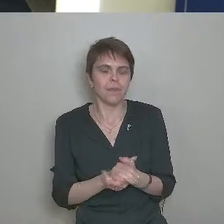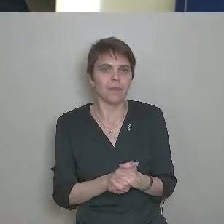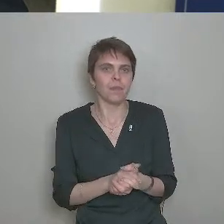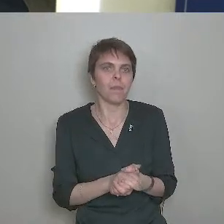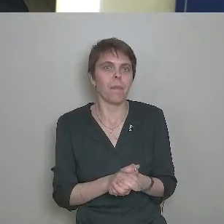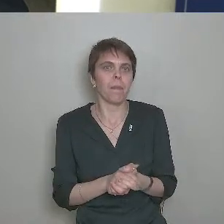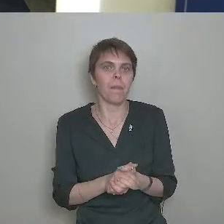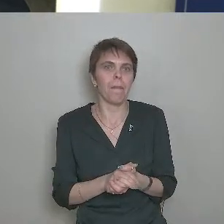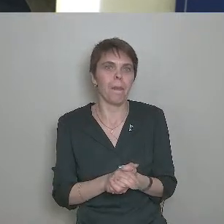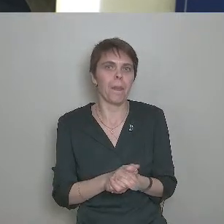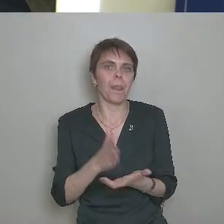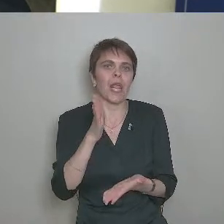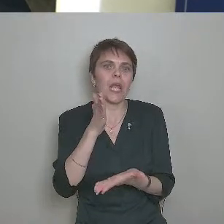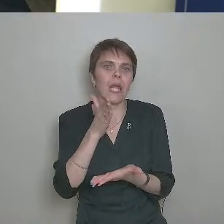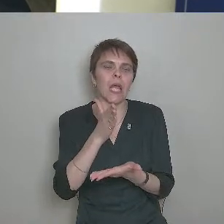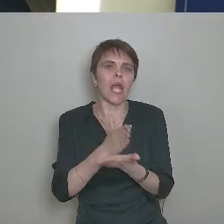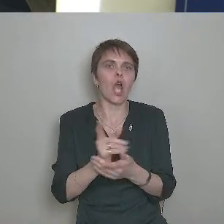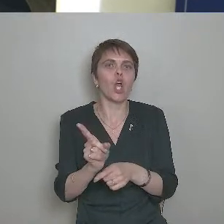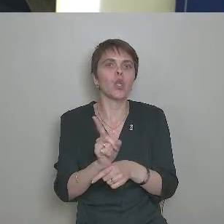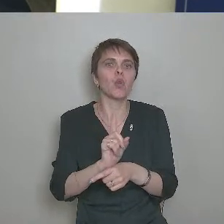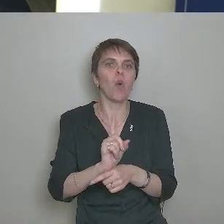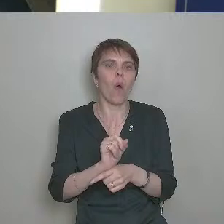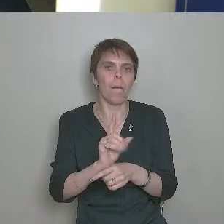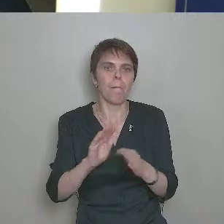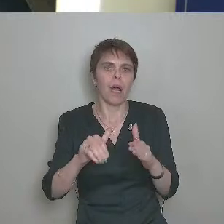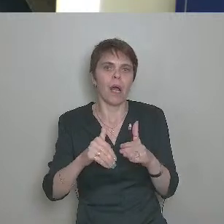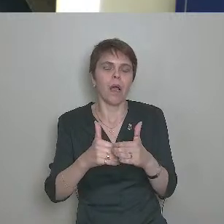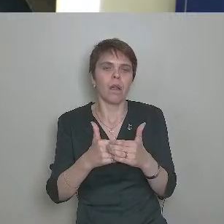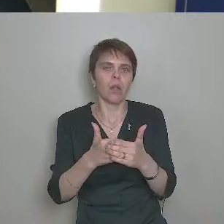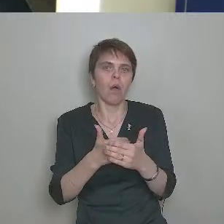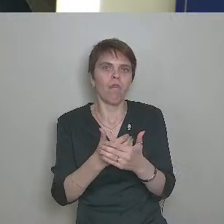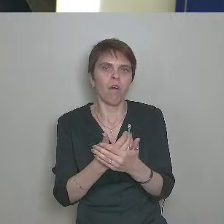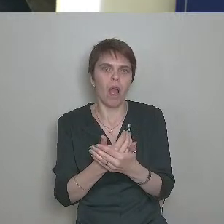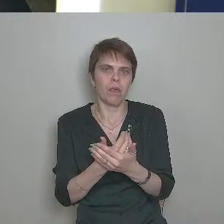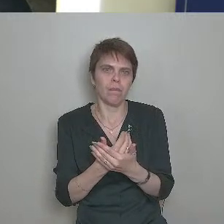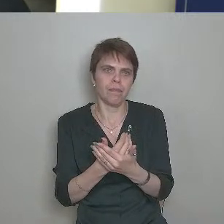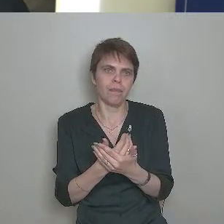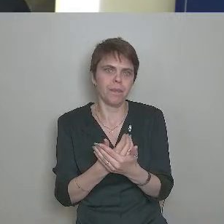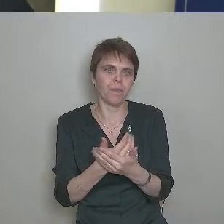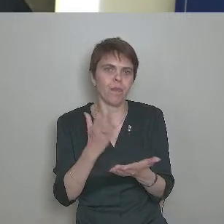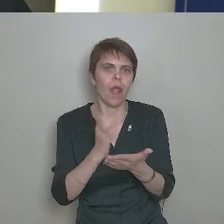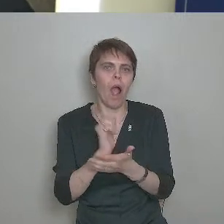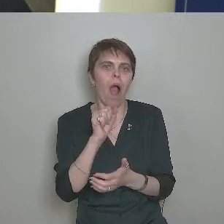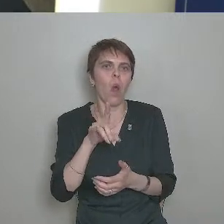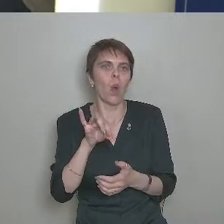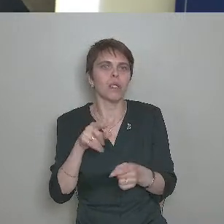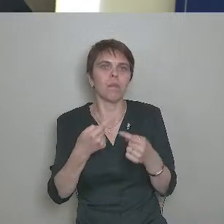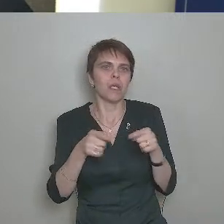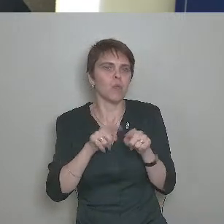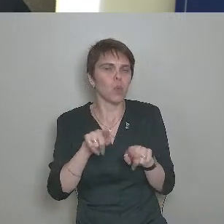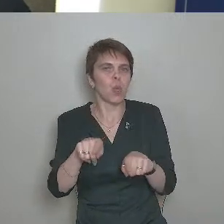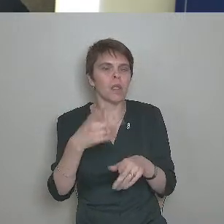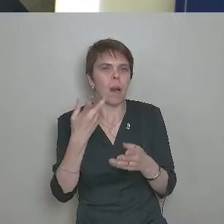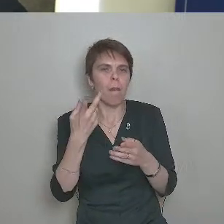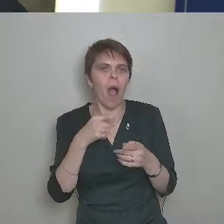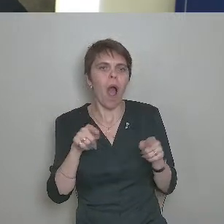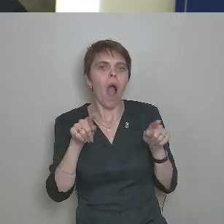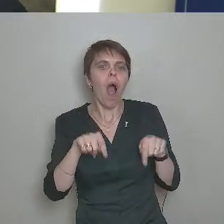No, you know what? I'm going to say that. Well, but you know that's the practice that we might